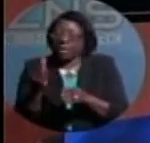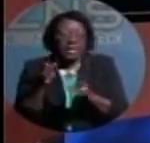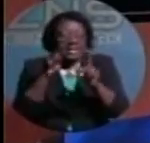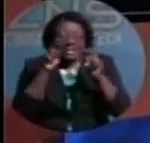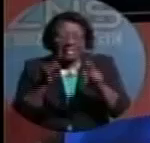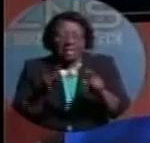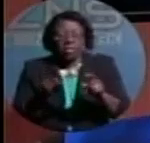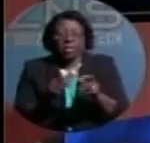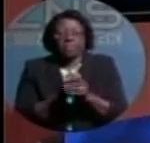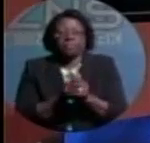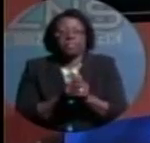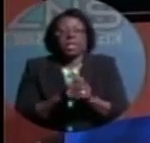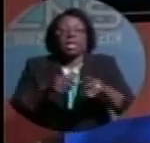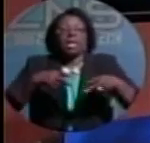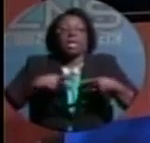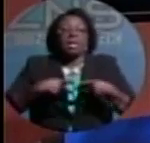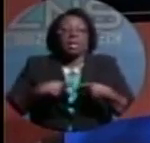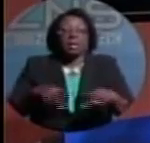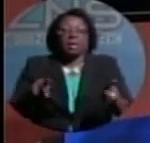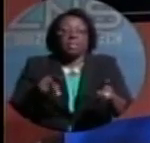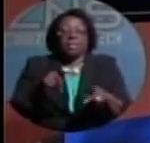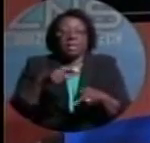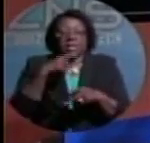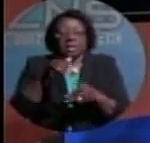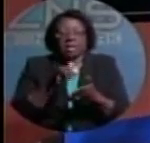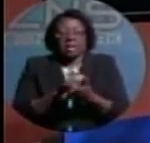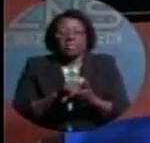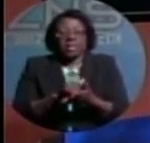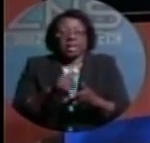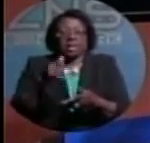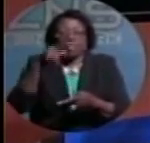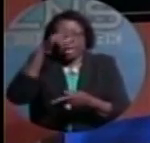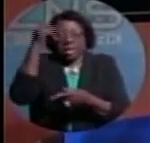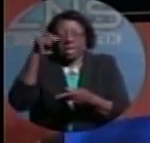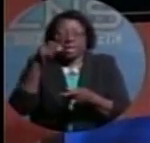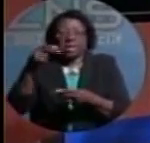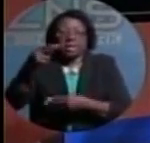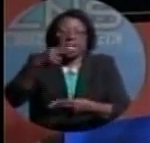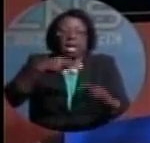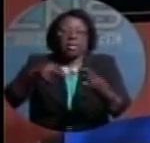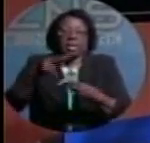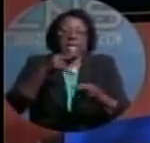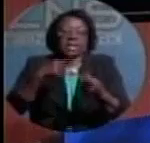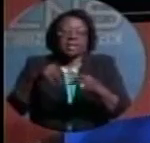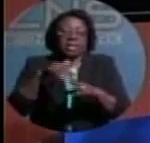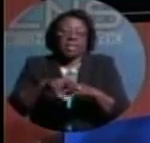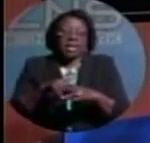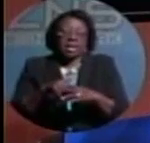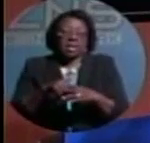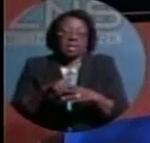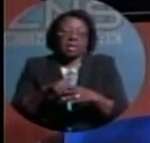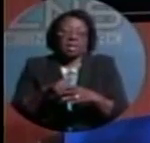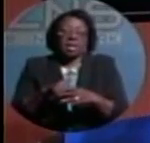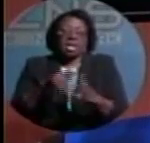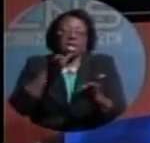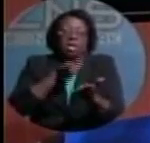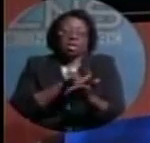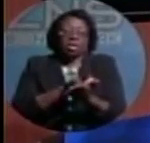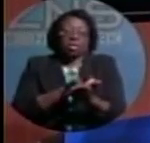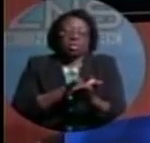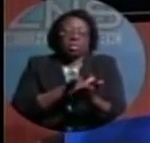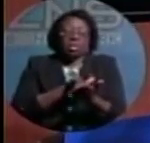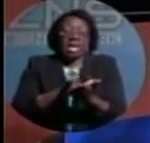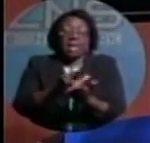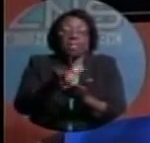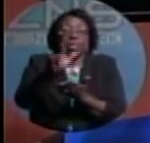Meantime, the public is advised that due to the anticipated effects of Hurricane Sandy, air traffic services will be suspended to and from the